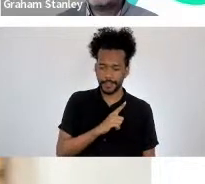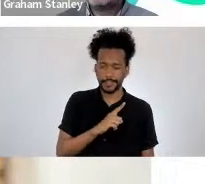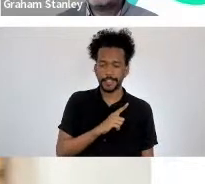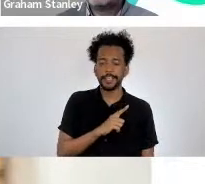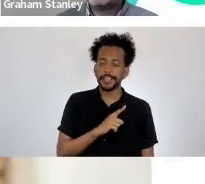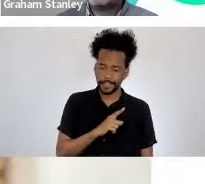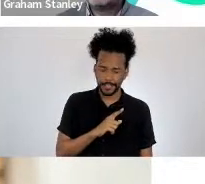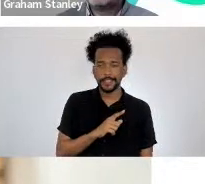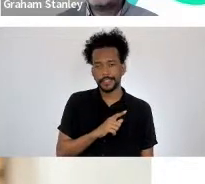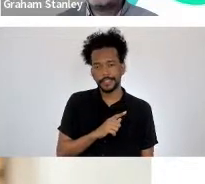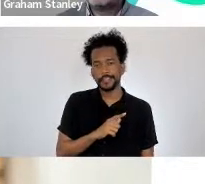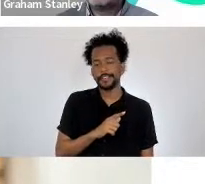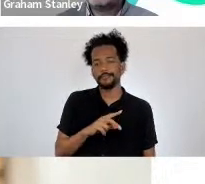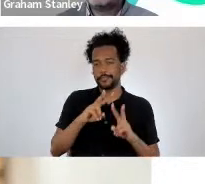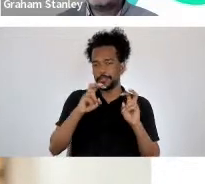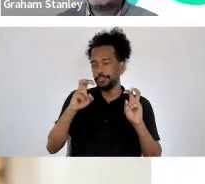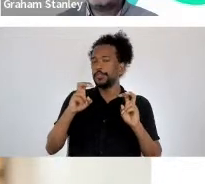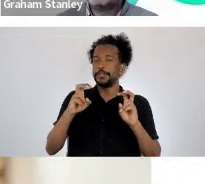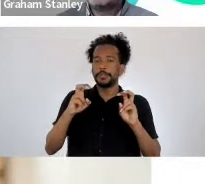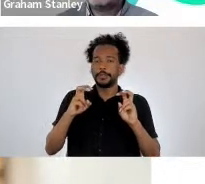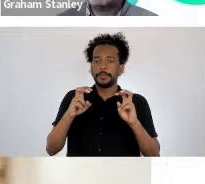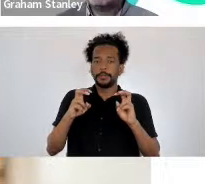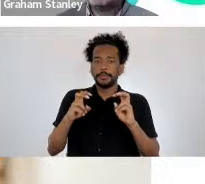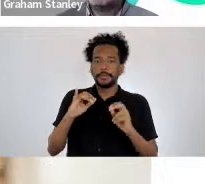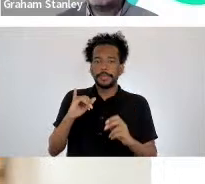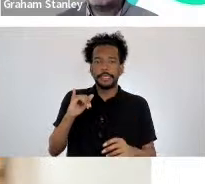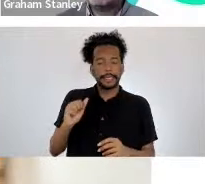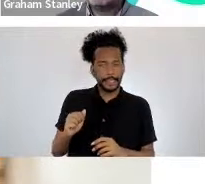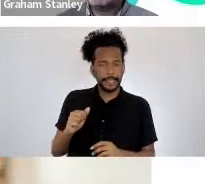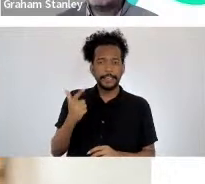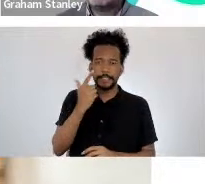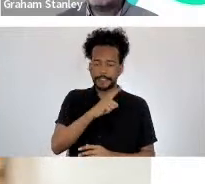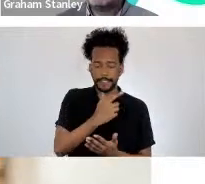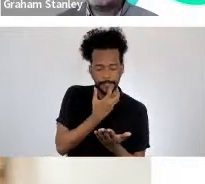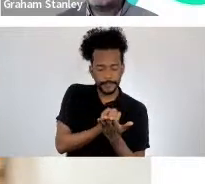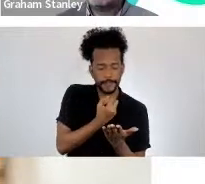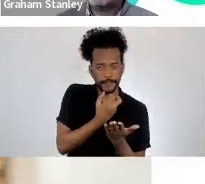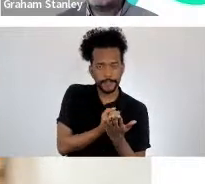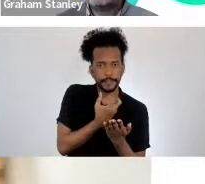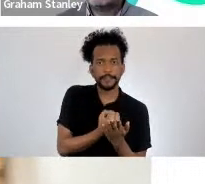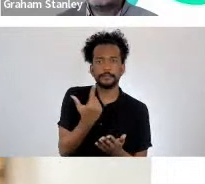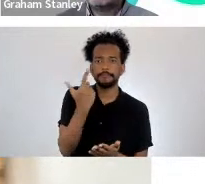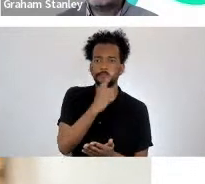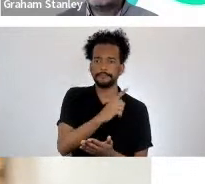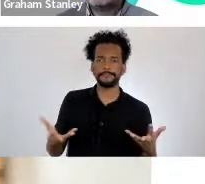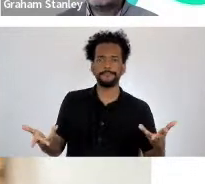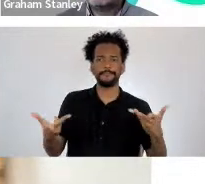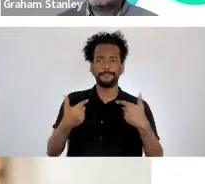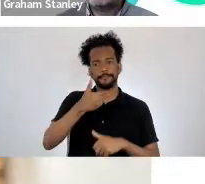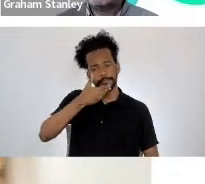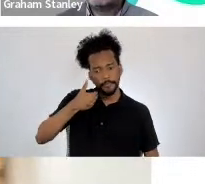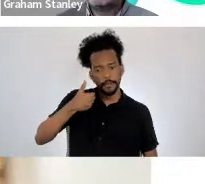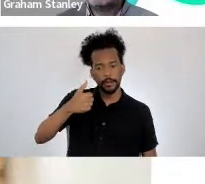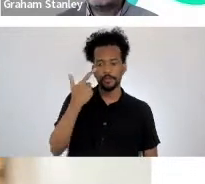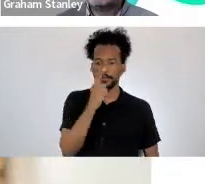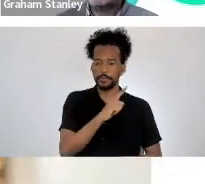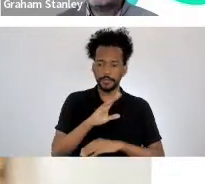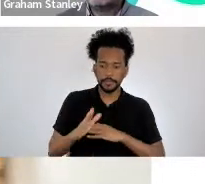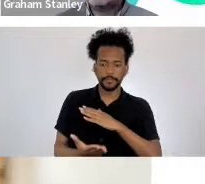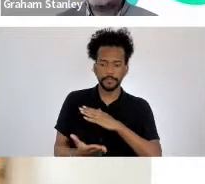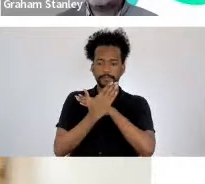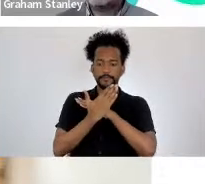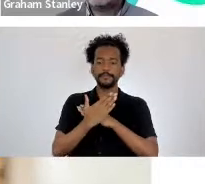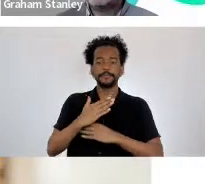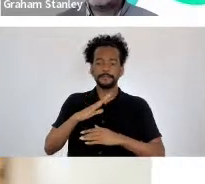that it promoted meaningful interactions and it supported vocabulary acquisition. Other studies have looked at the use of coaching